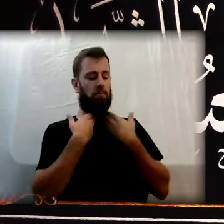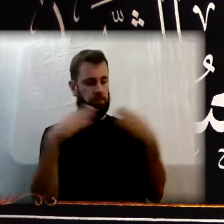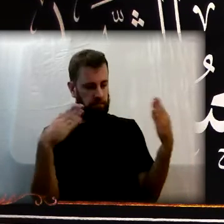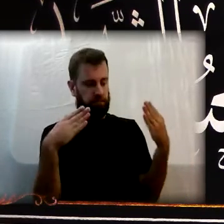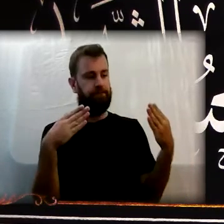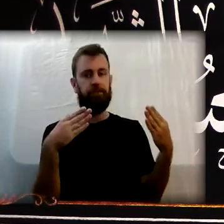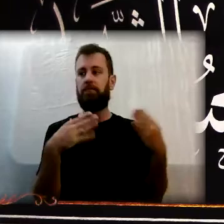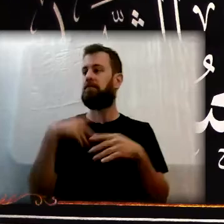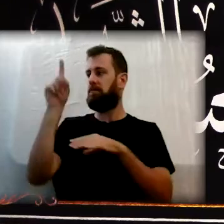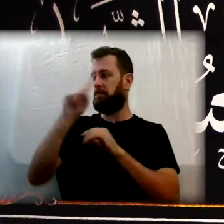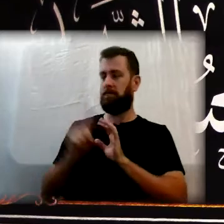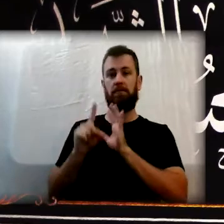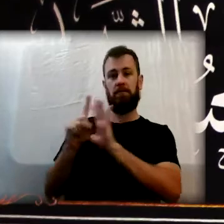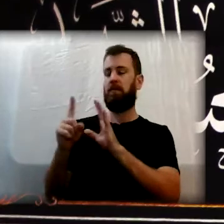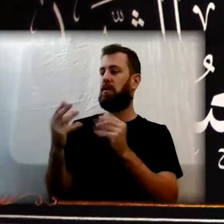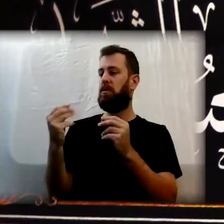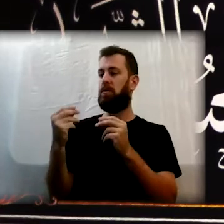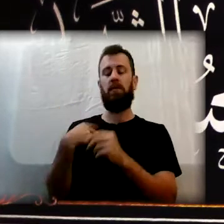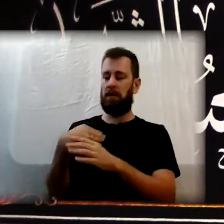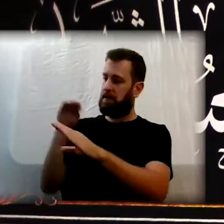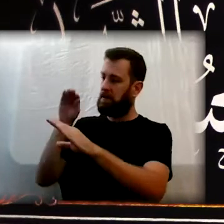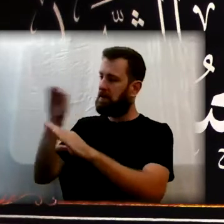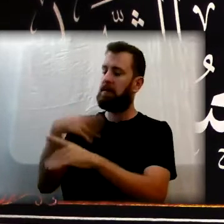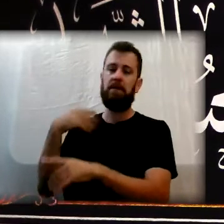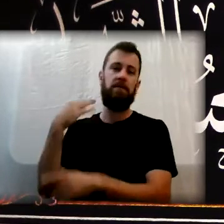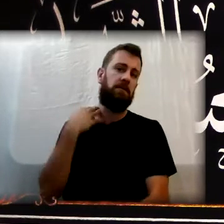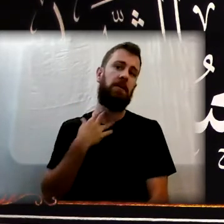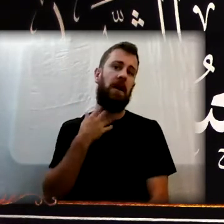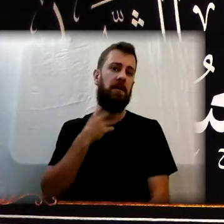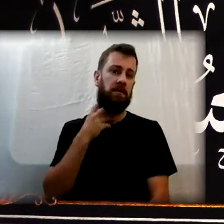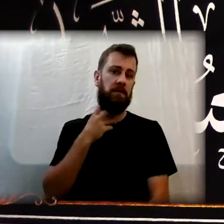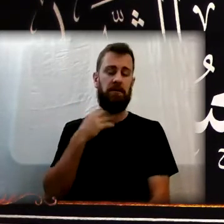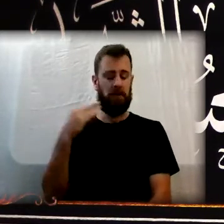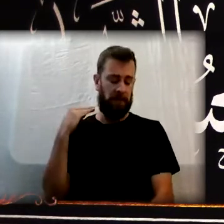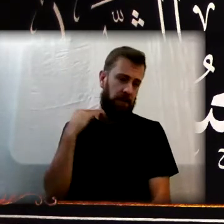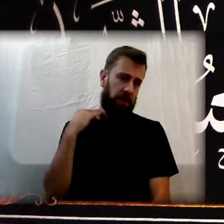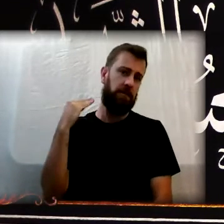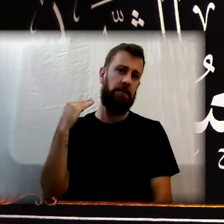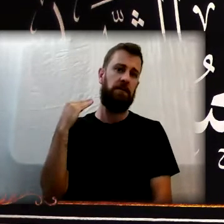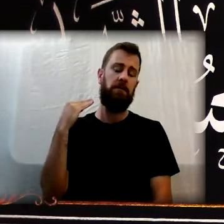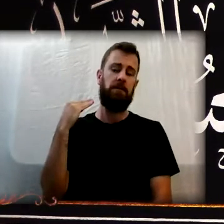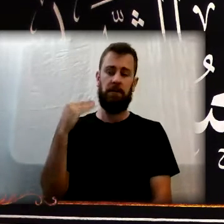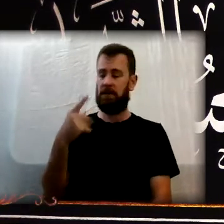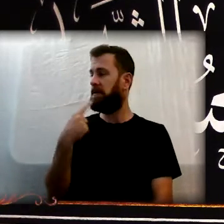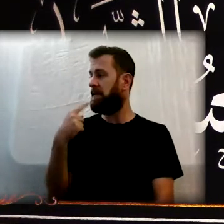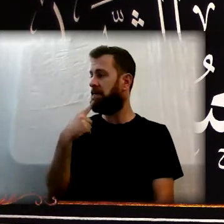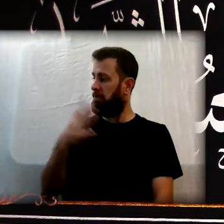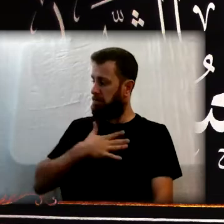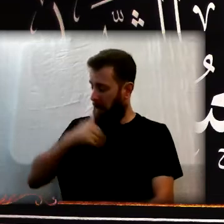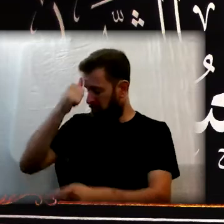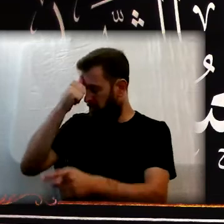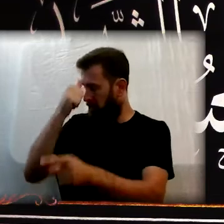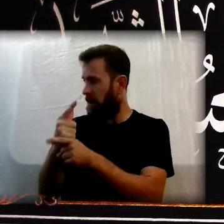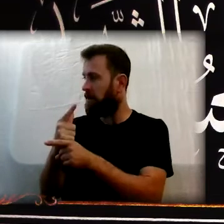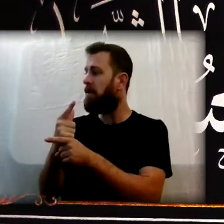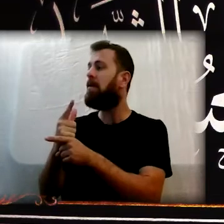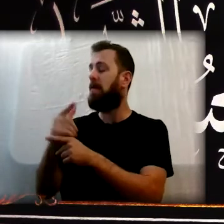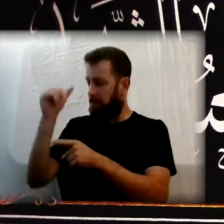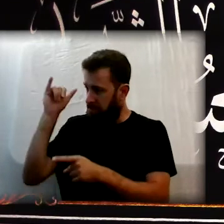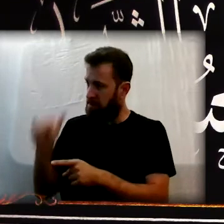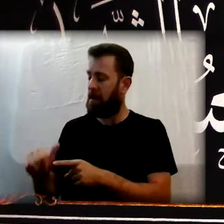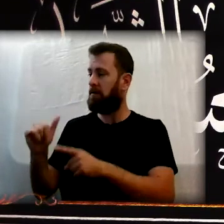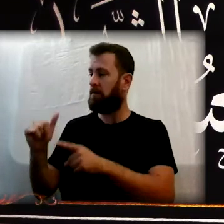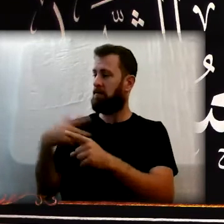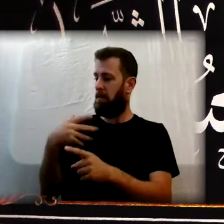collar. Zainab Kubra kisses the neck of Aba Abdullah. And she says, "Oh my brother, this was